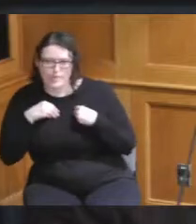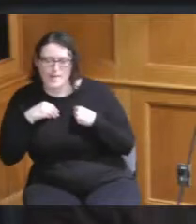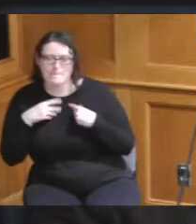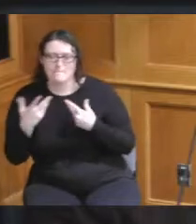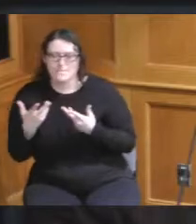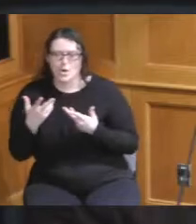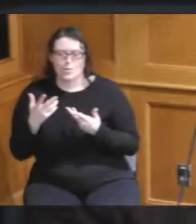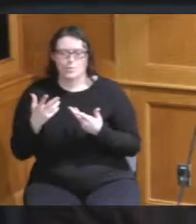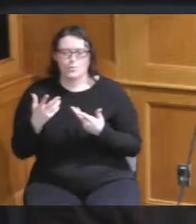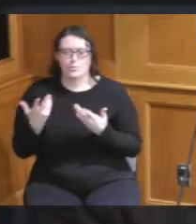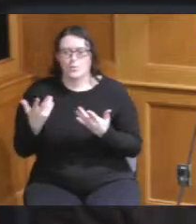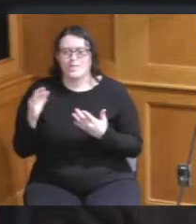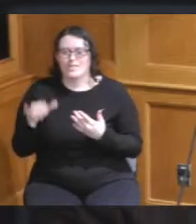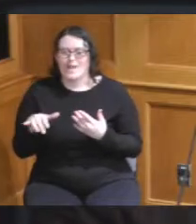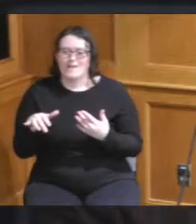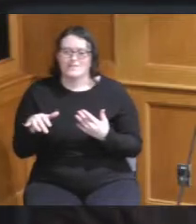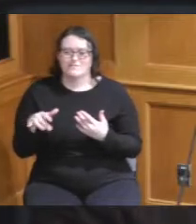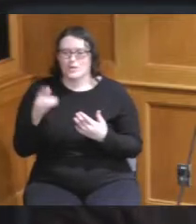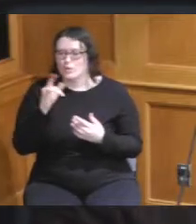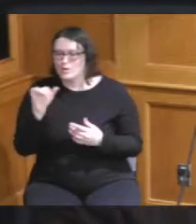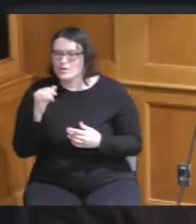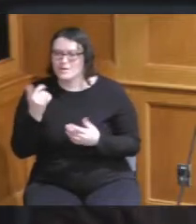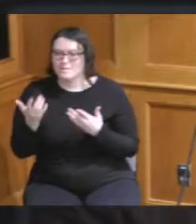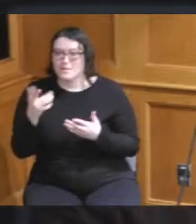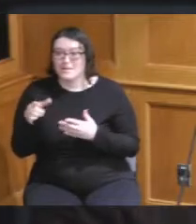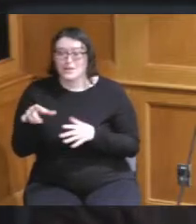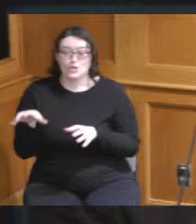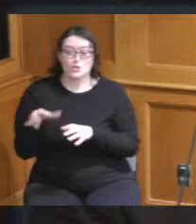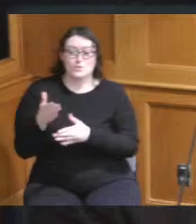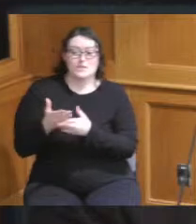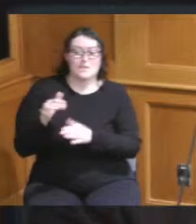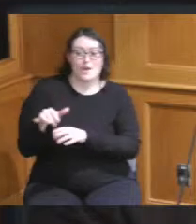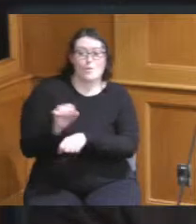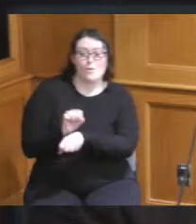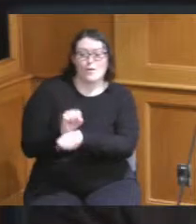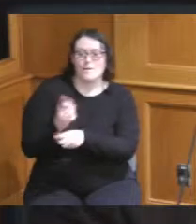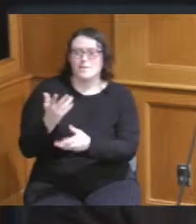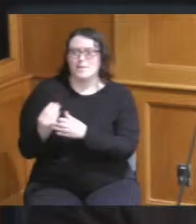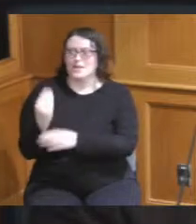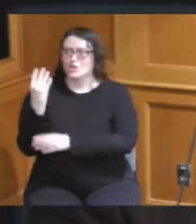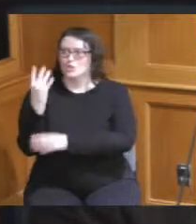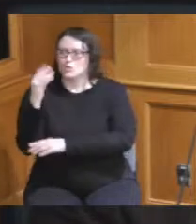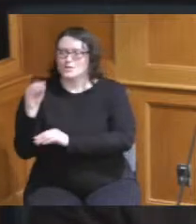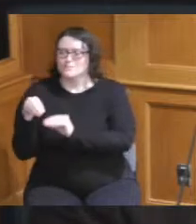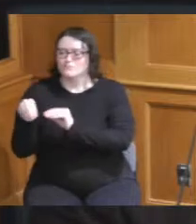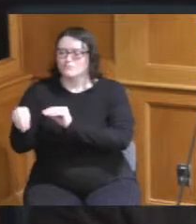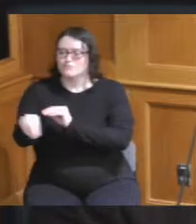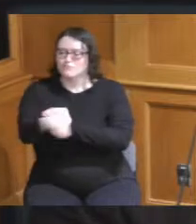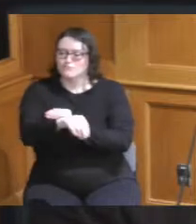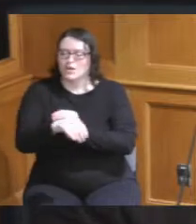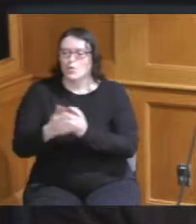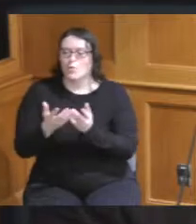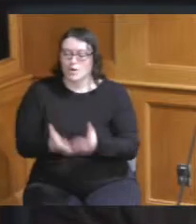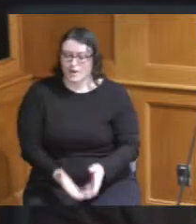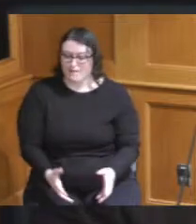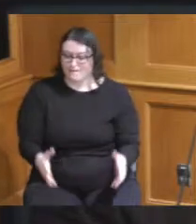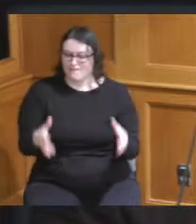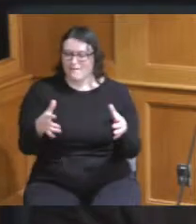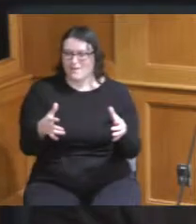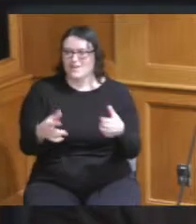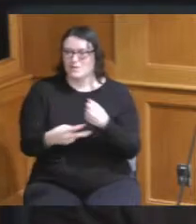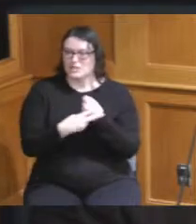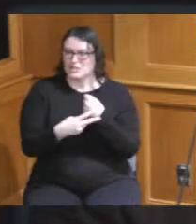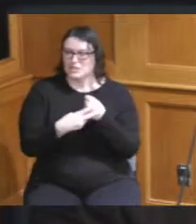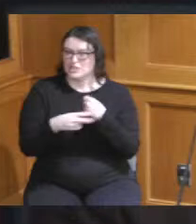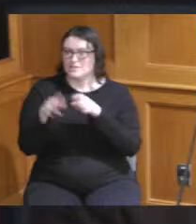would an incentive program look like where we can get them to do some of the work for us, like planting trees and creating retention basins to keep some of that water out